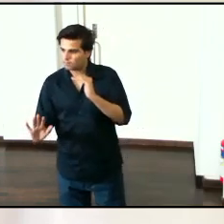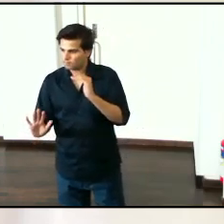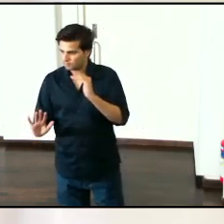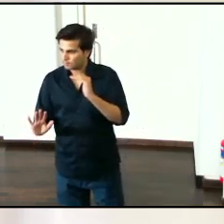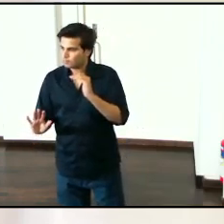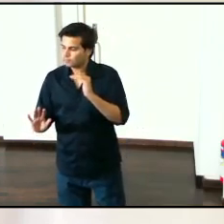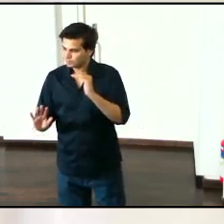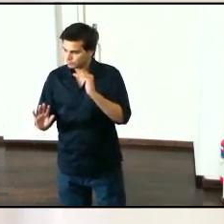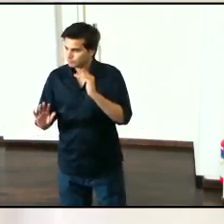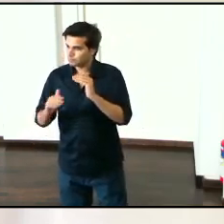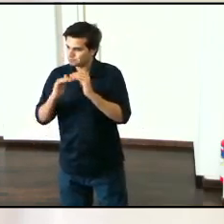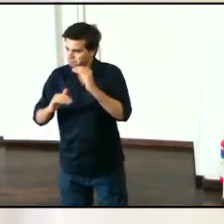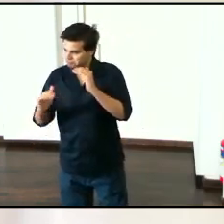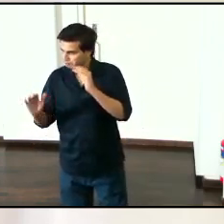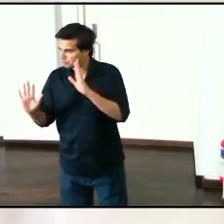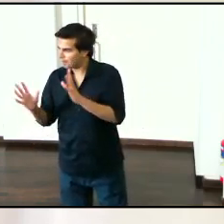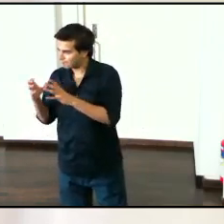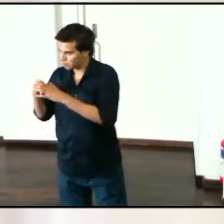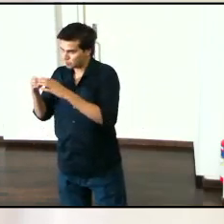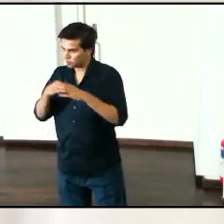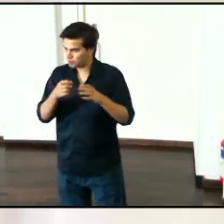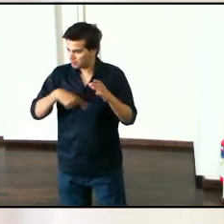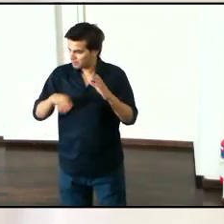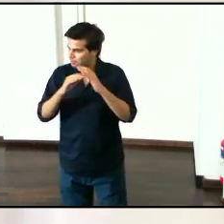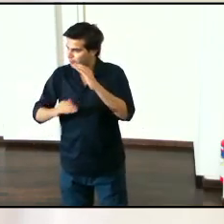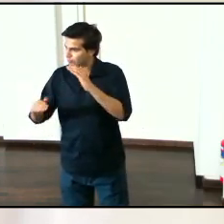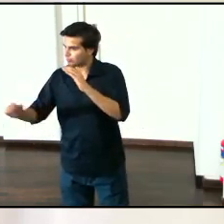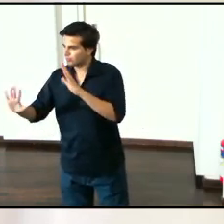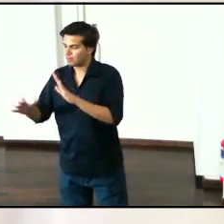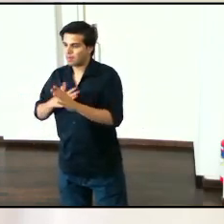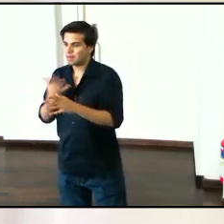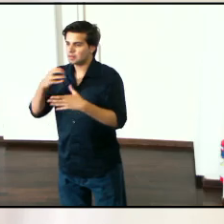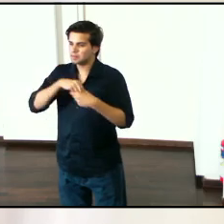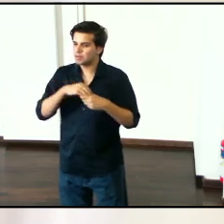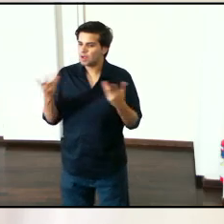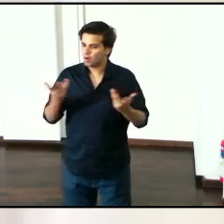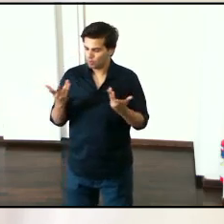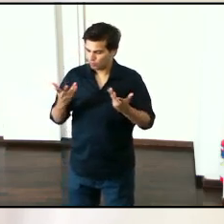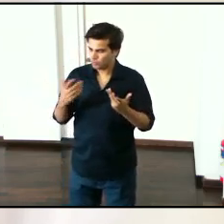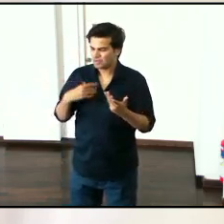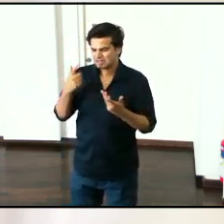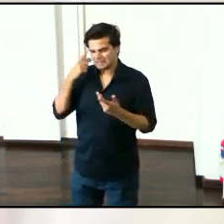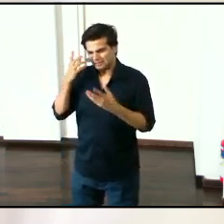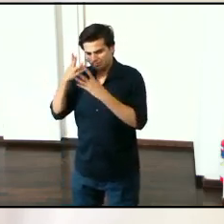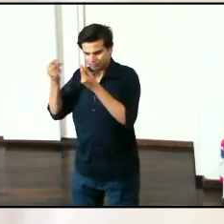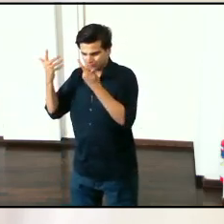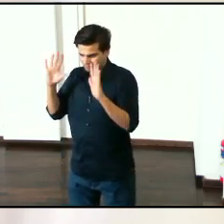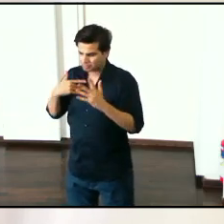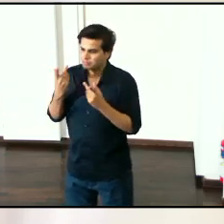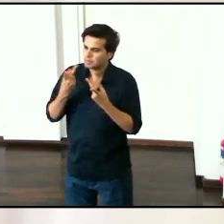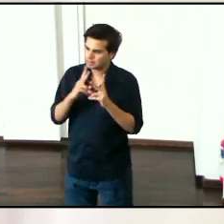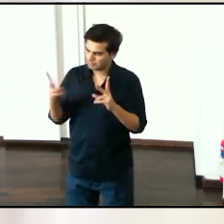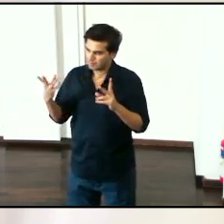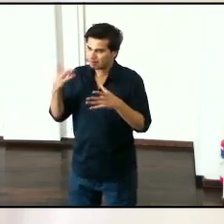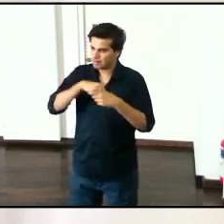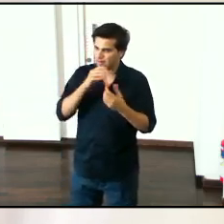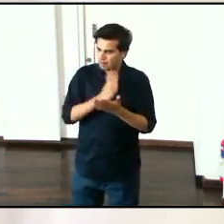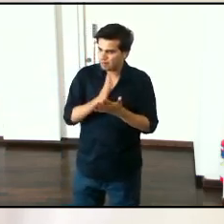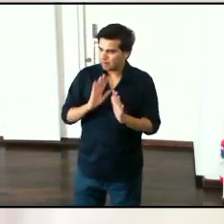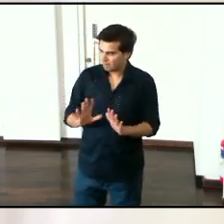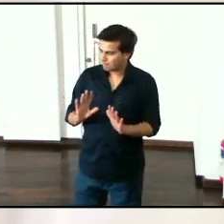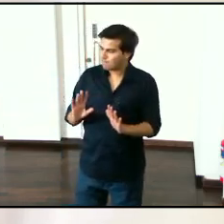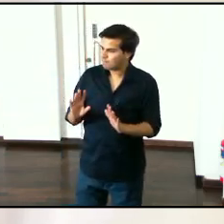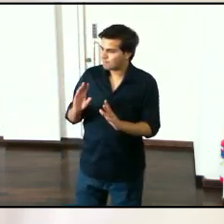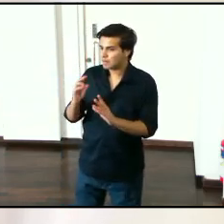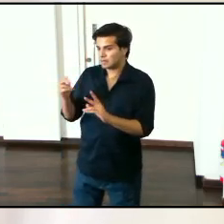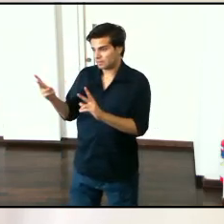for such kinds of groups to be actually physically present. So we think that that's gone. But there are other kinds of bodies on the ground. There are other